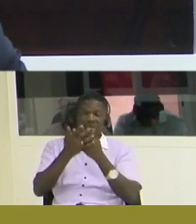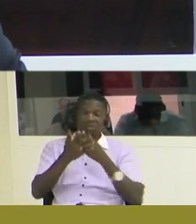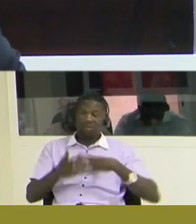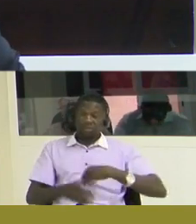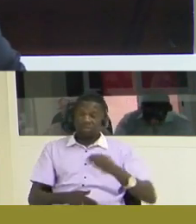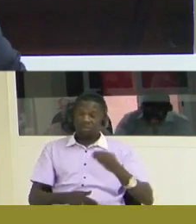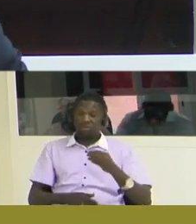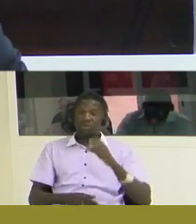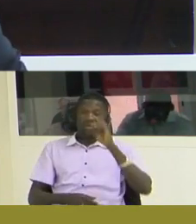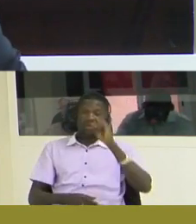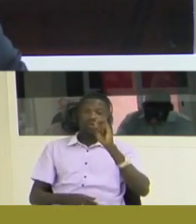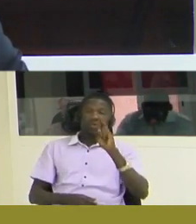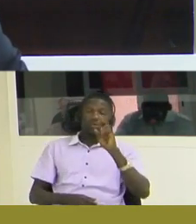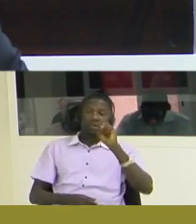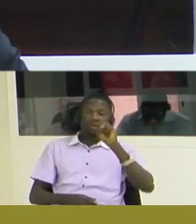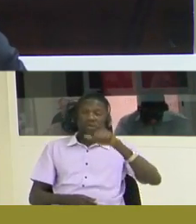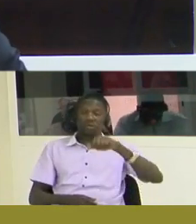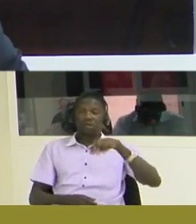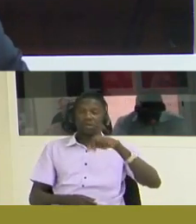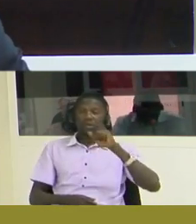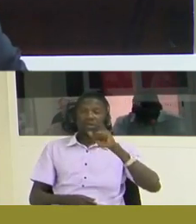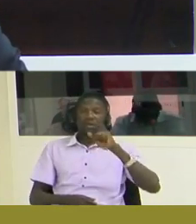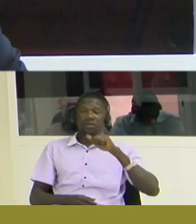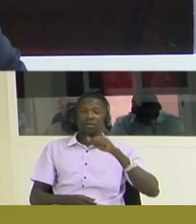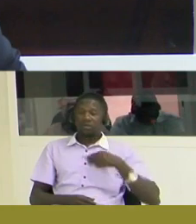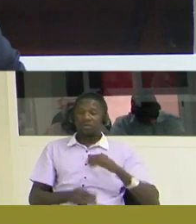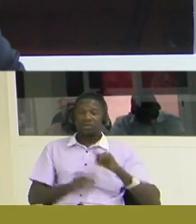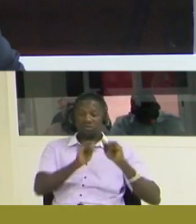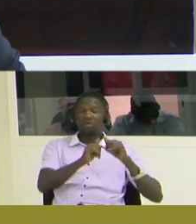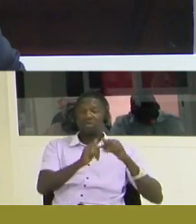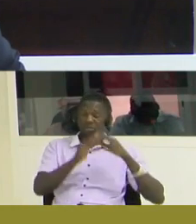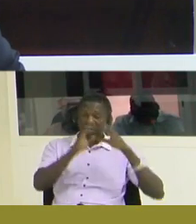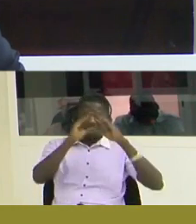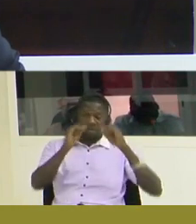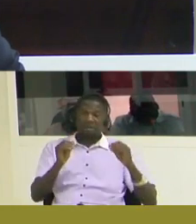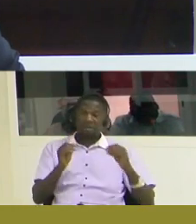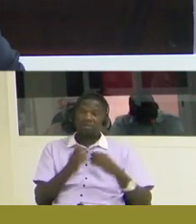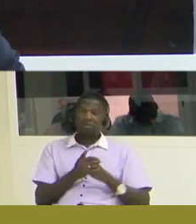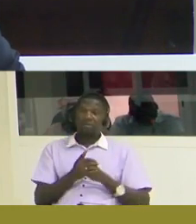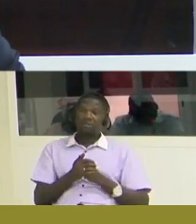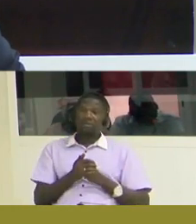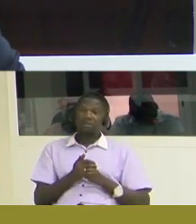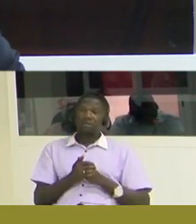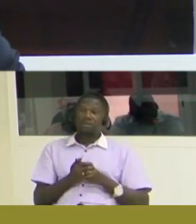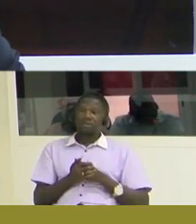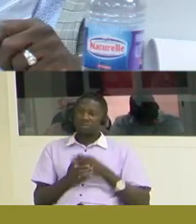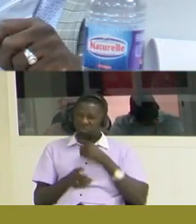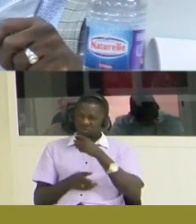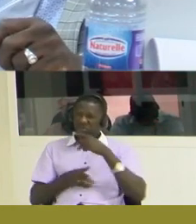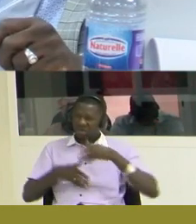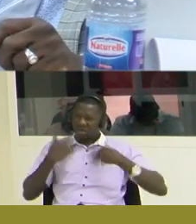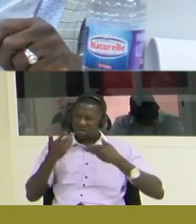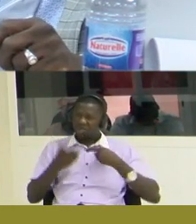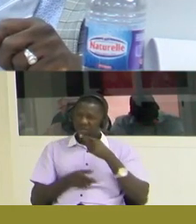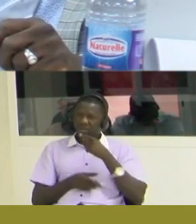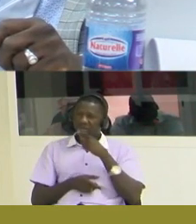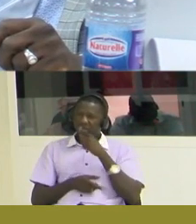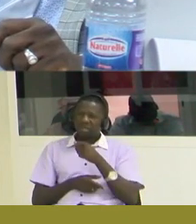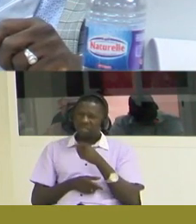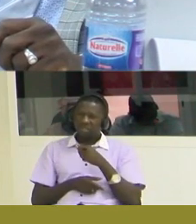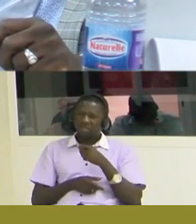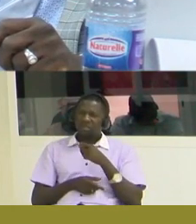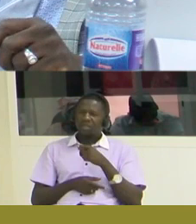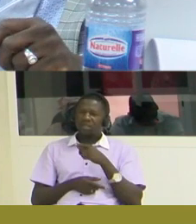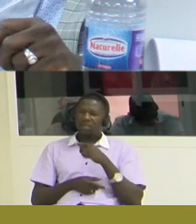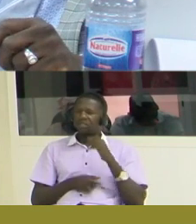at my house you see I have never lost that about the front and we are you comfortable with that his son spending